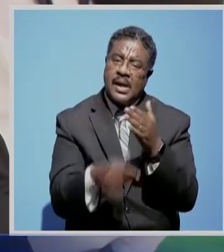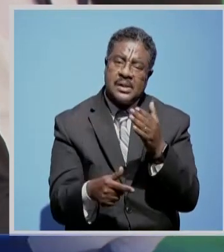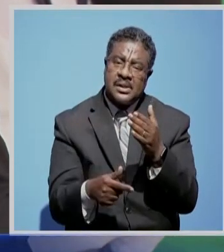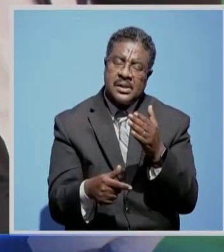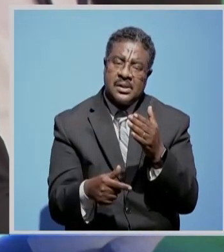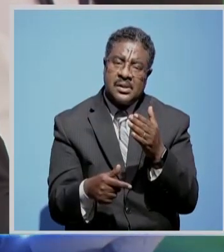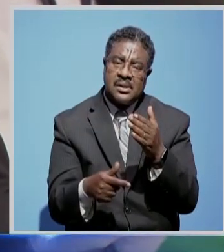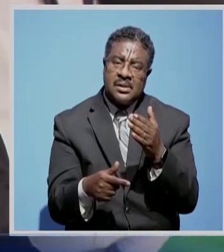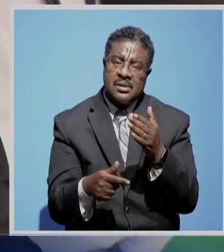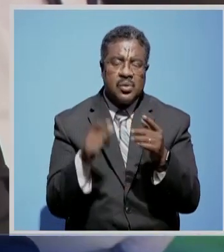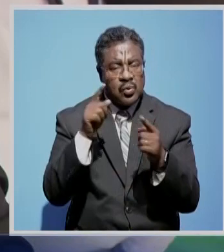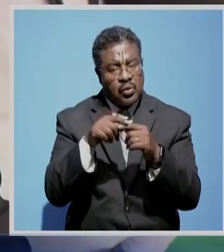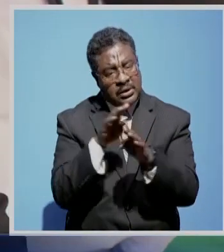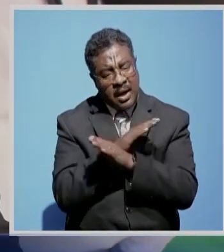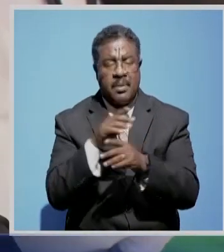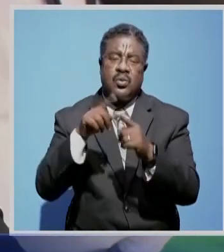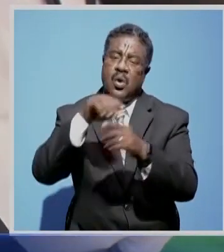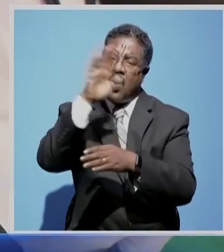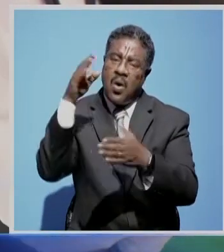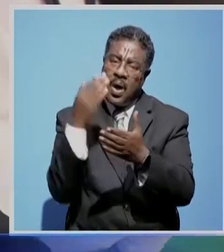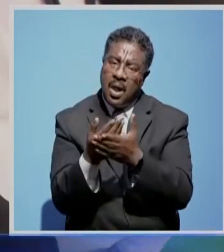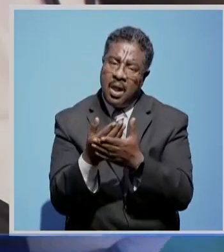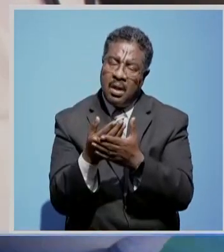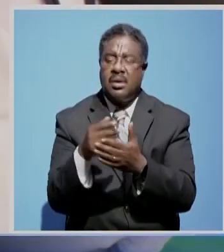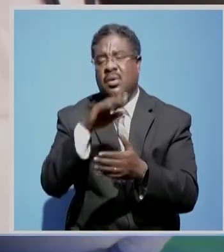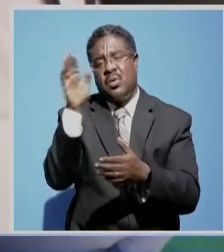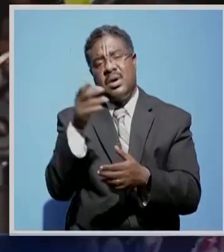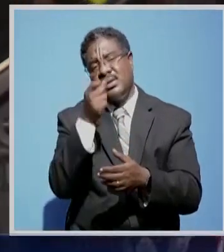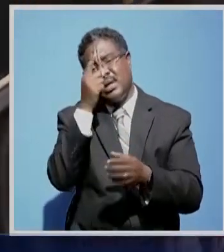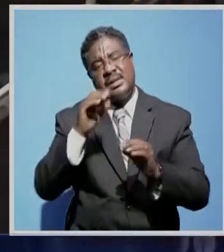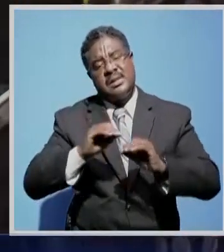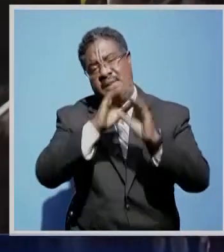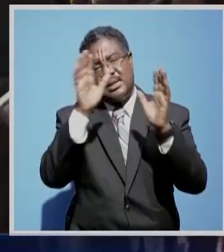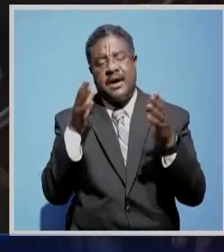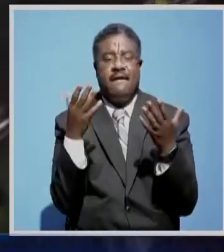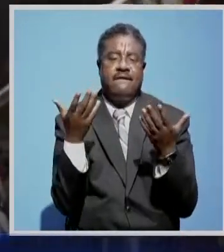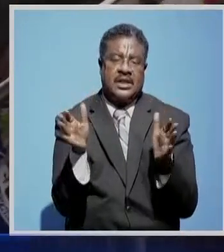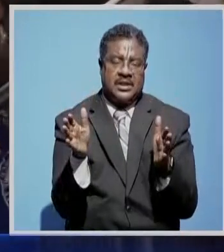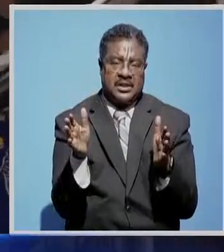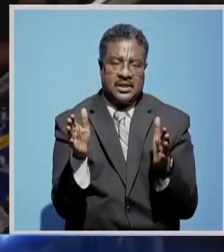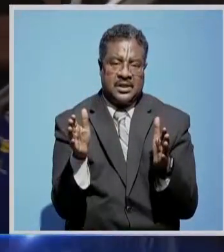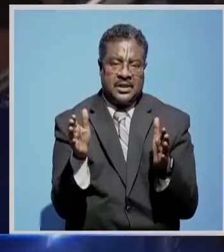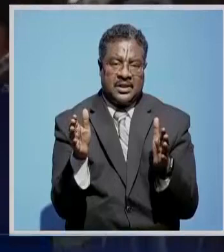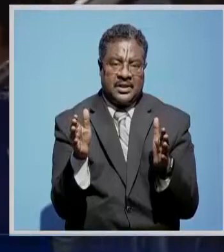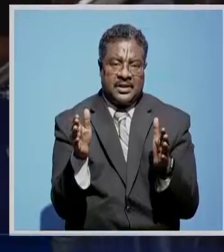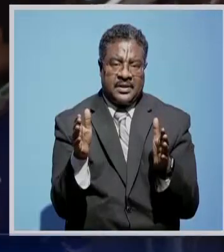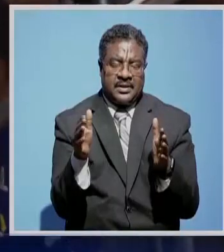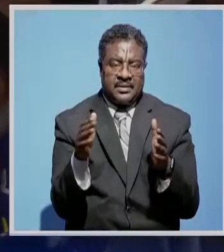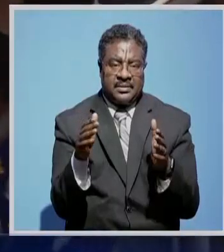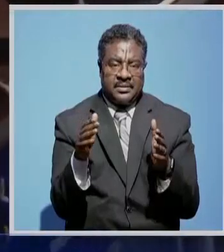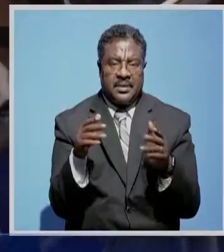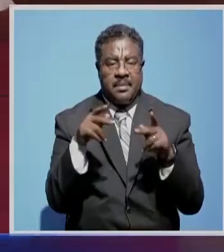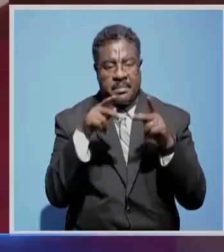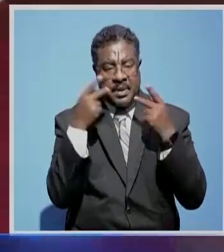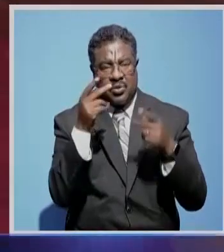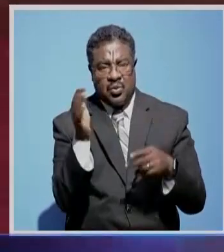borders are very clear for all of us to see. We've had UCZ Lwapula Presbytery has paid tribute to Dr.